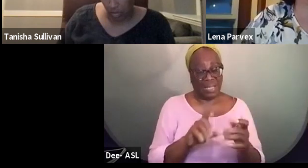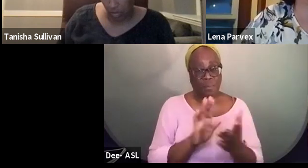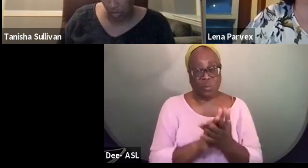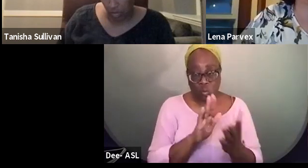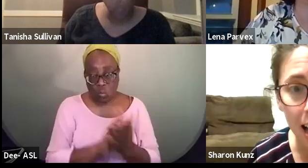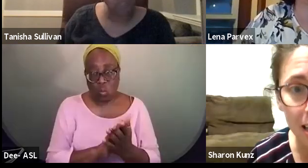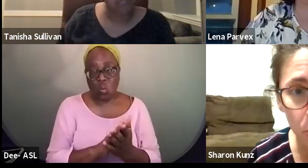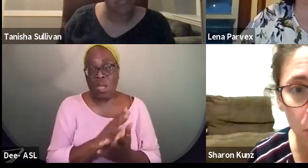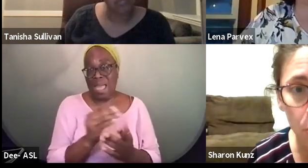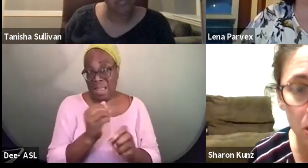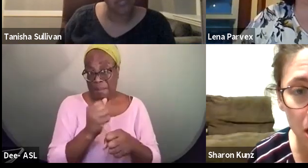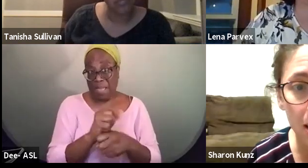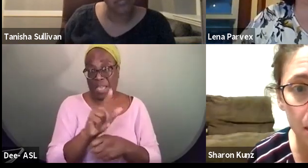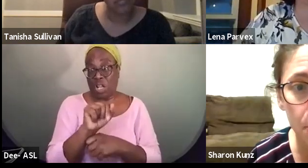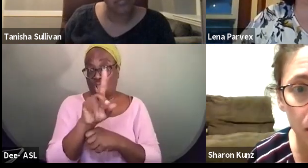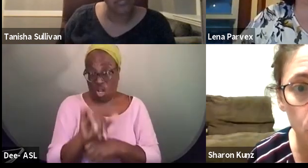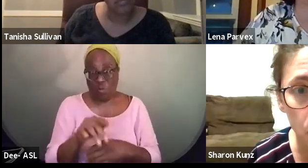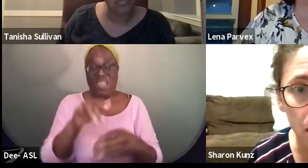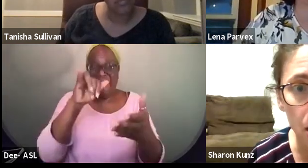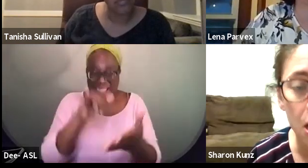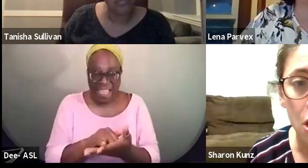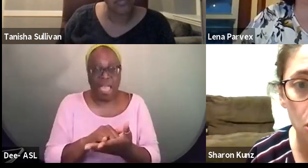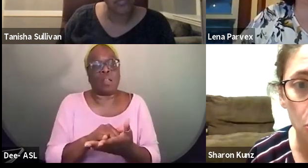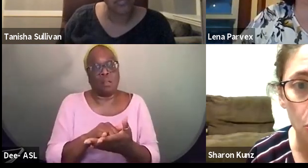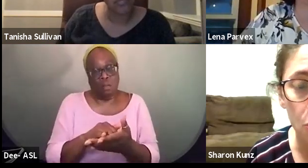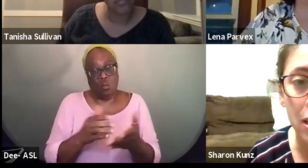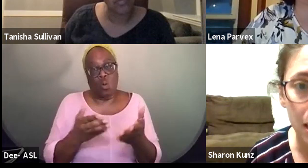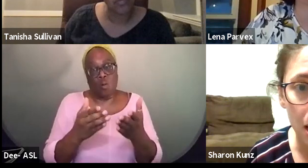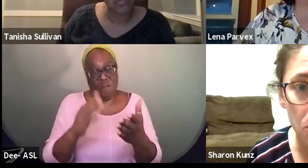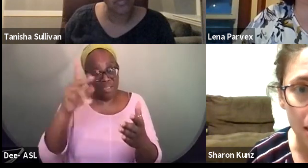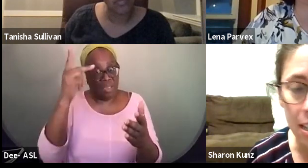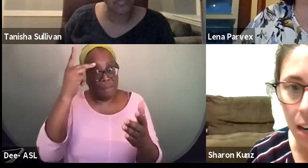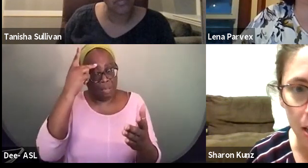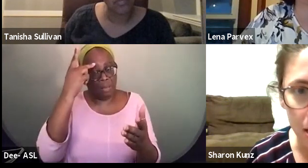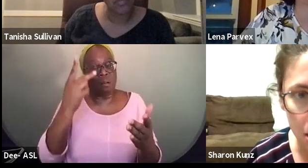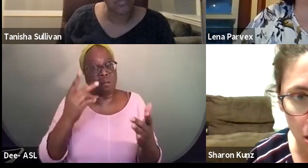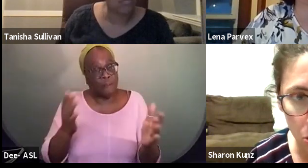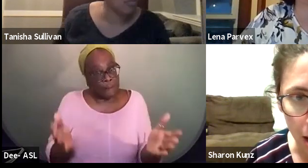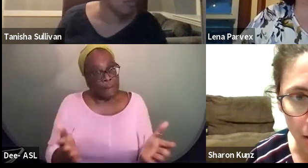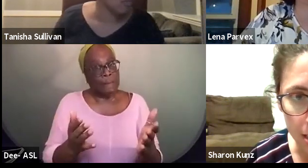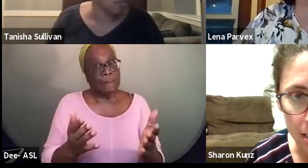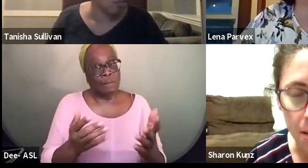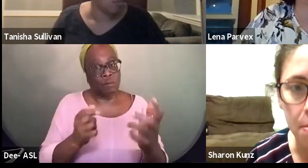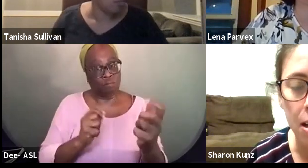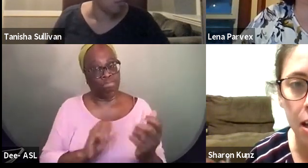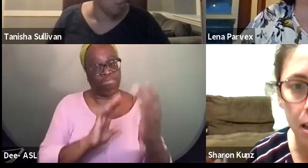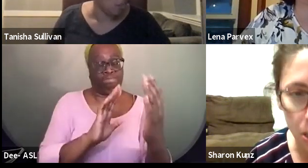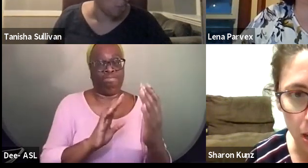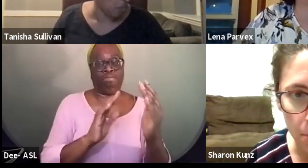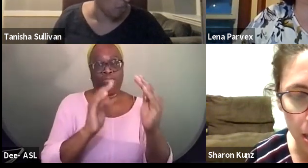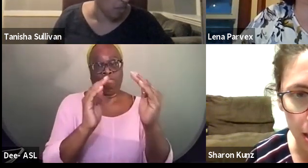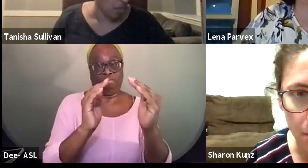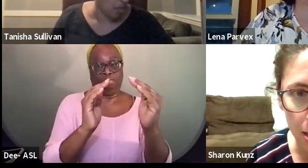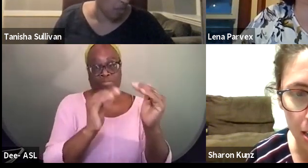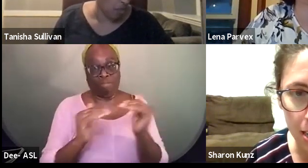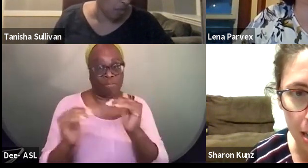lottery, because I think that is what will generate the political will to really address inequities throughout the system,